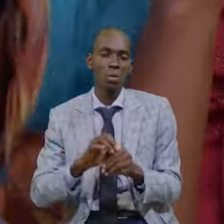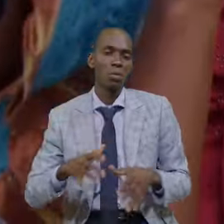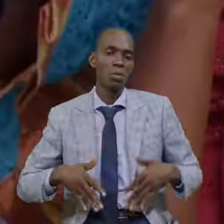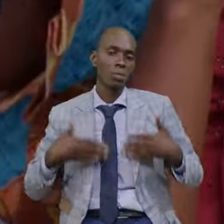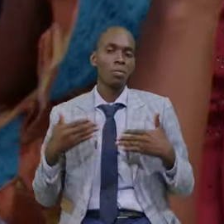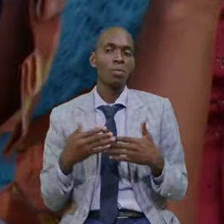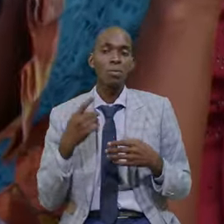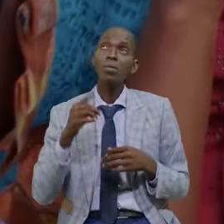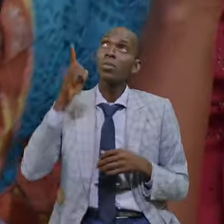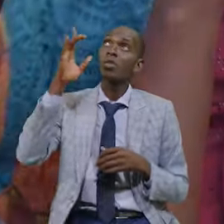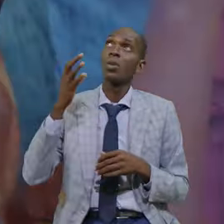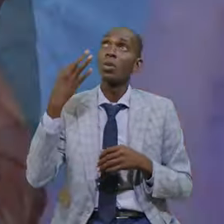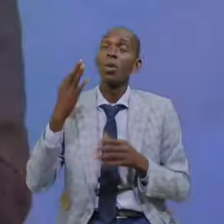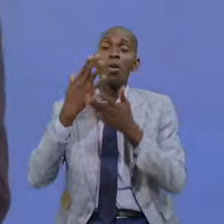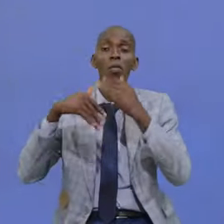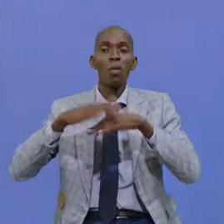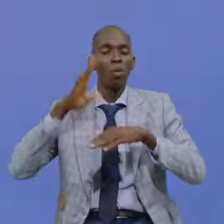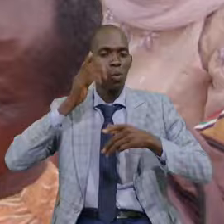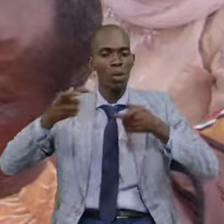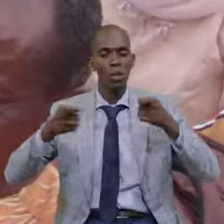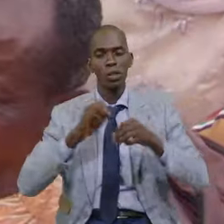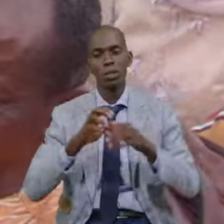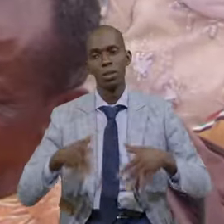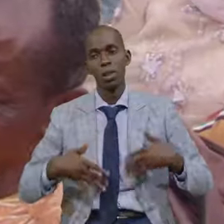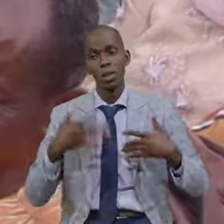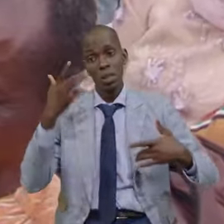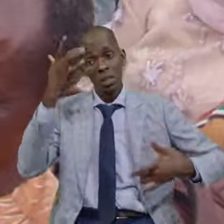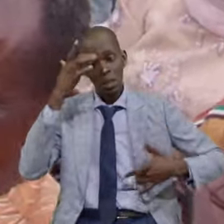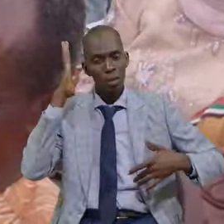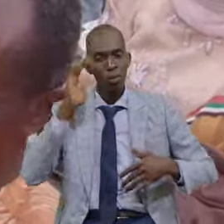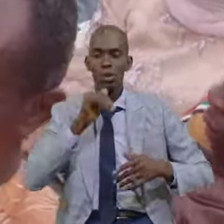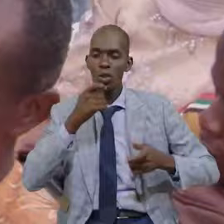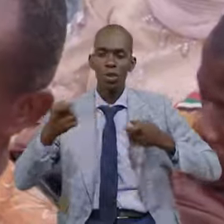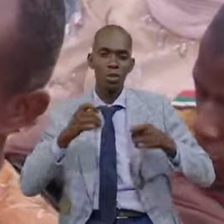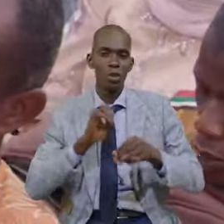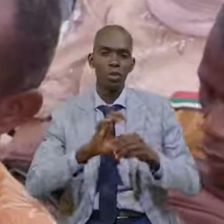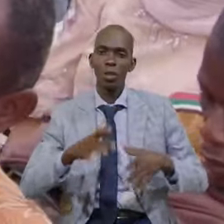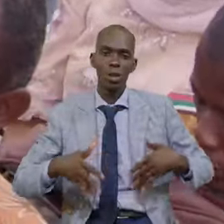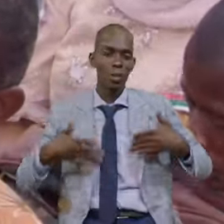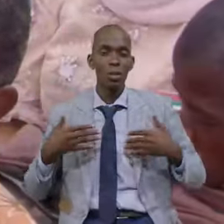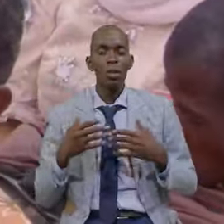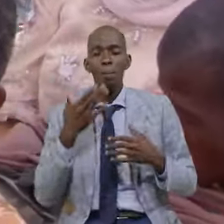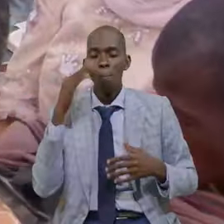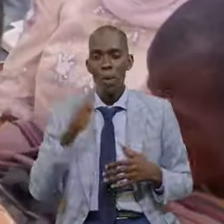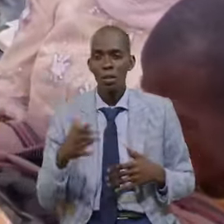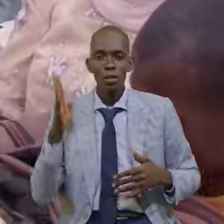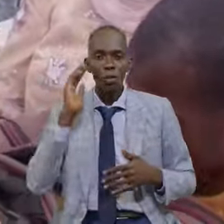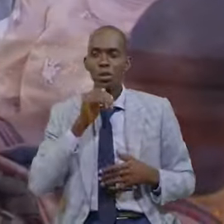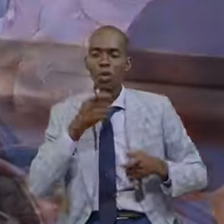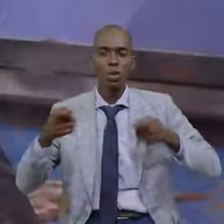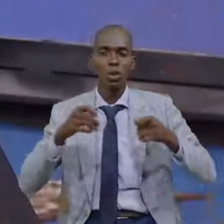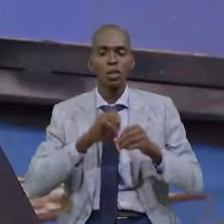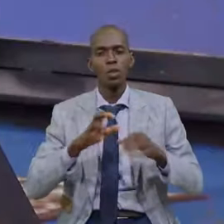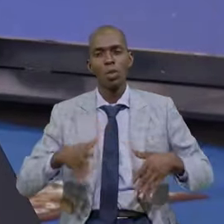life. Sickness will not reign in your life. Calamity will not reign in your life. Accidents